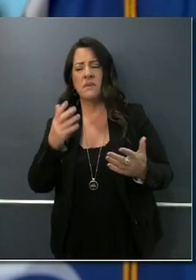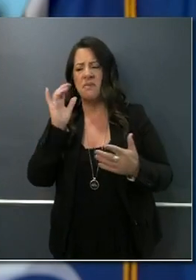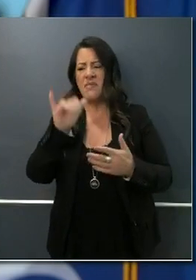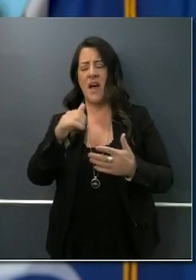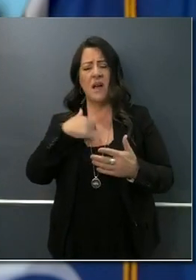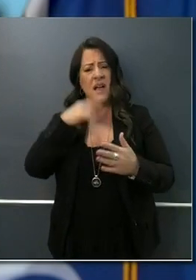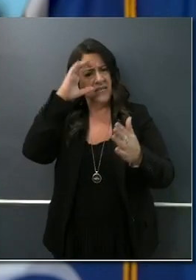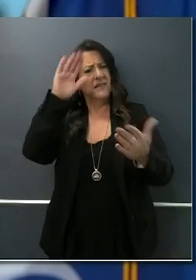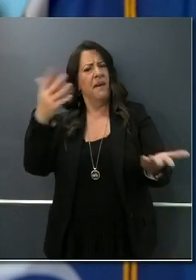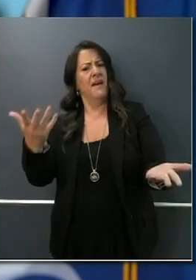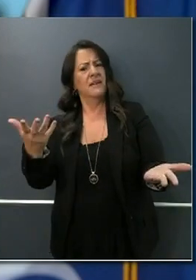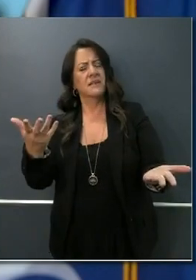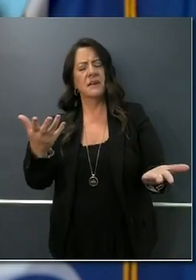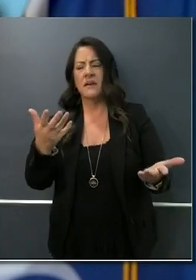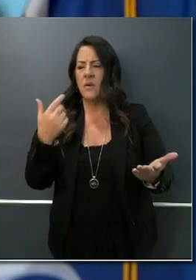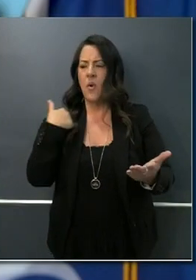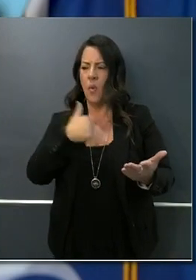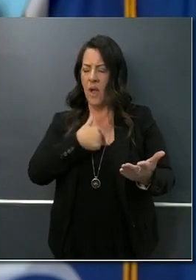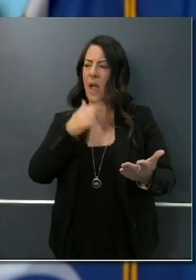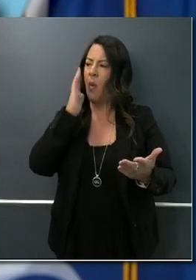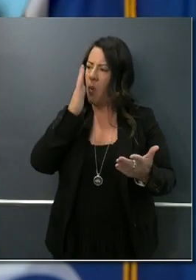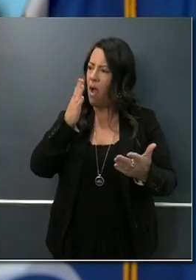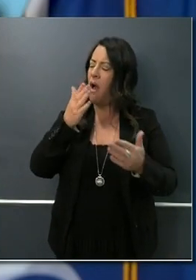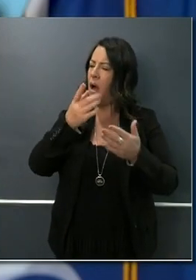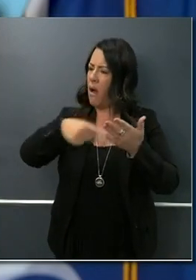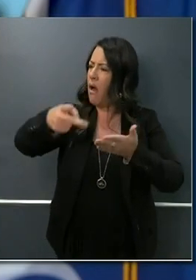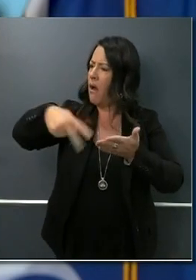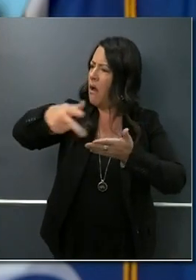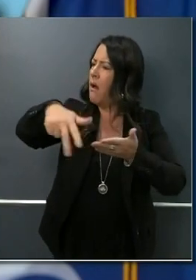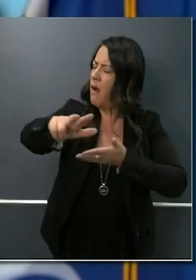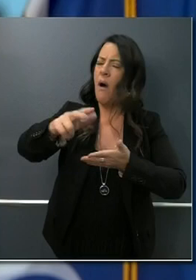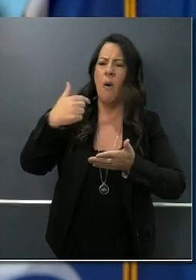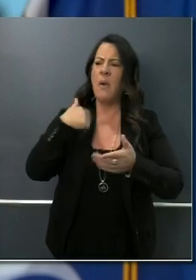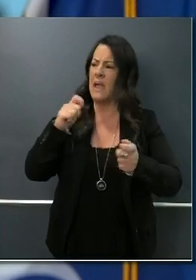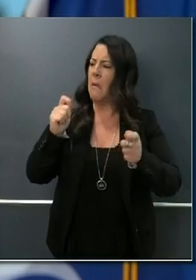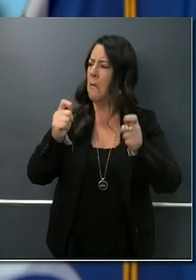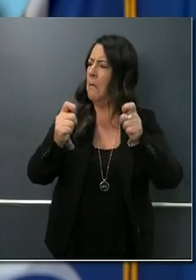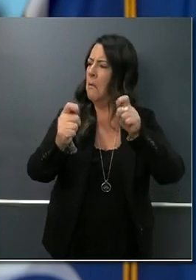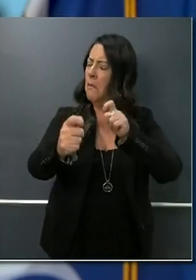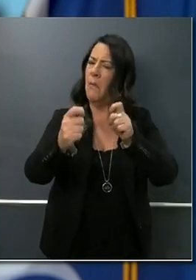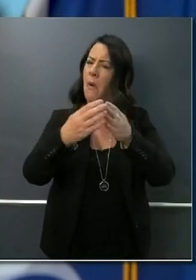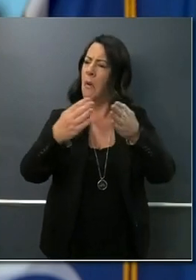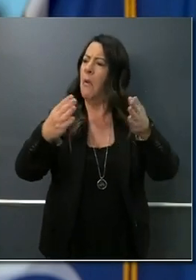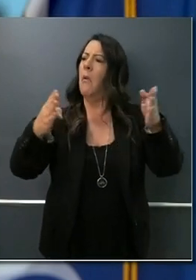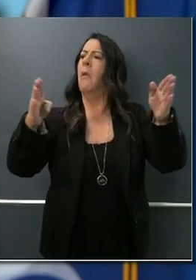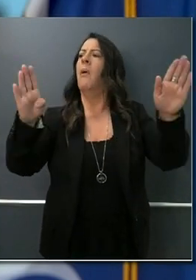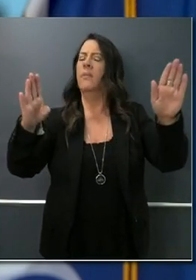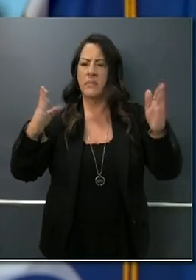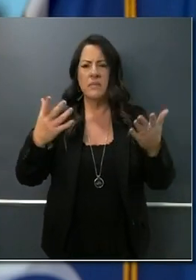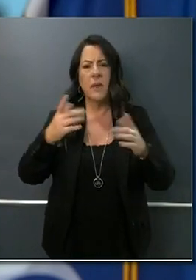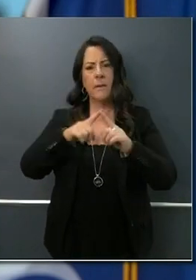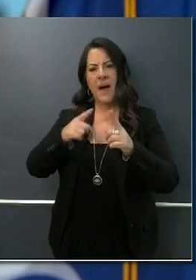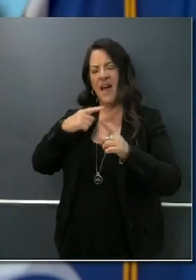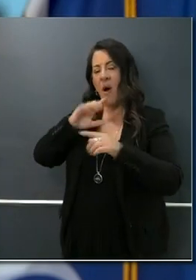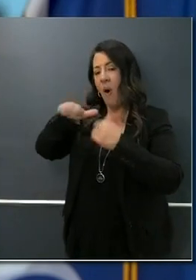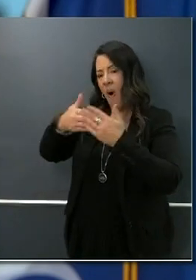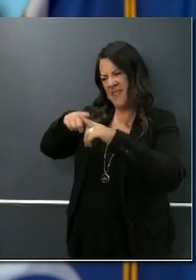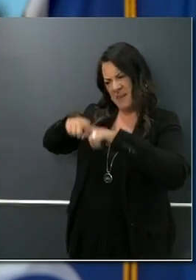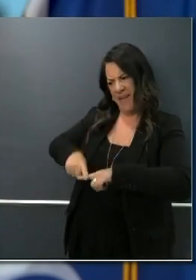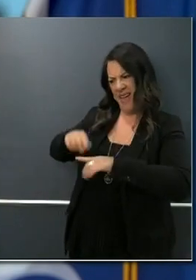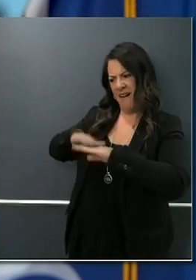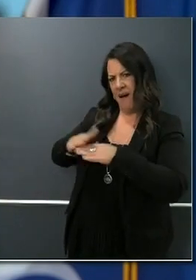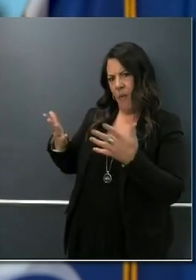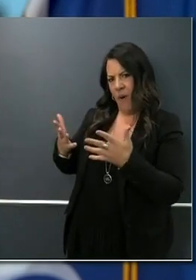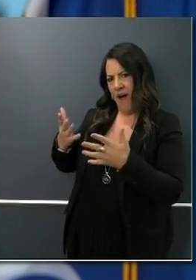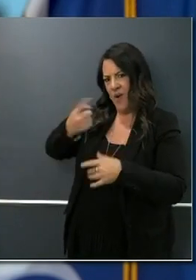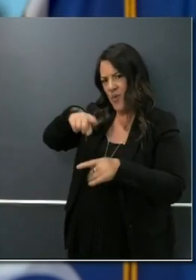is that we'll be in a position in a number of weeks to make meaningful modifications. But again, the data will guide that, the indicators will